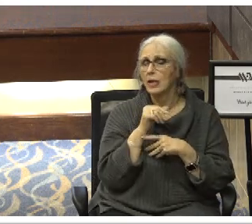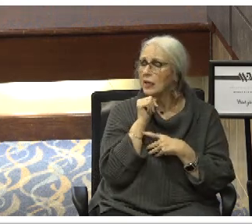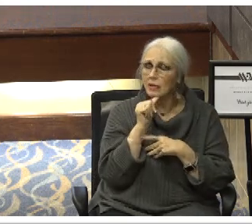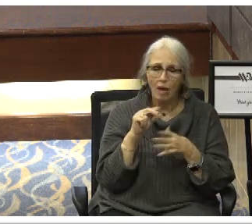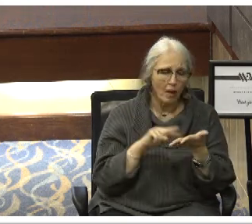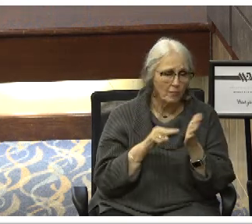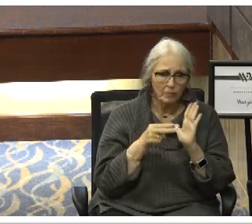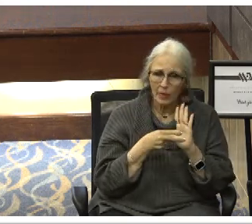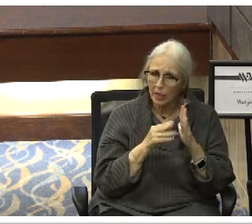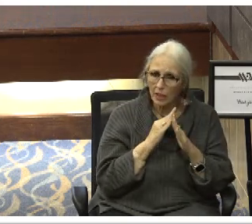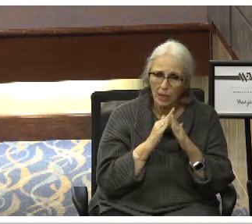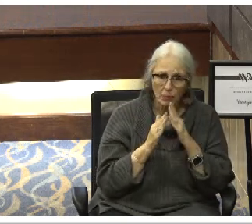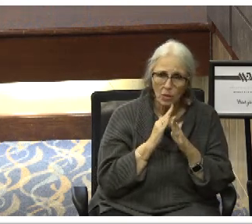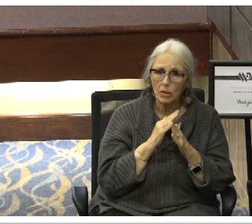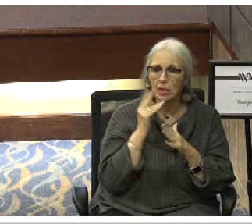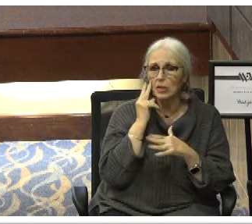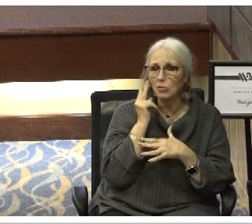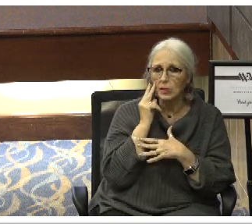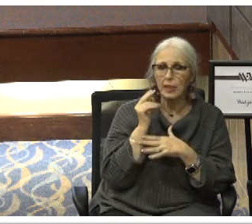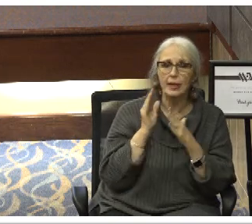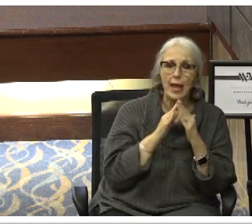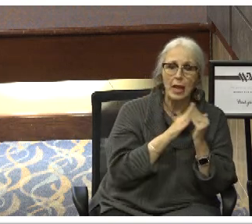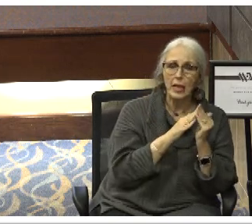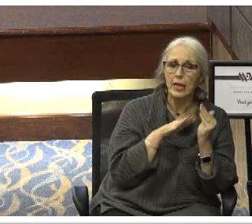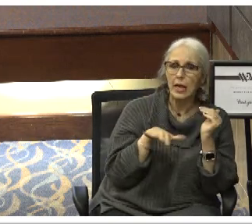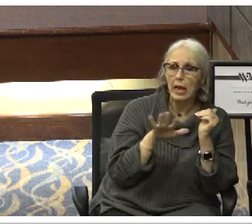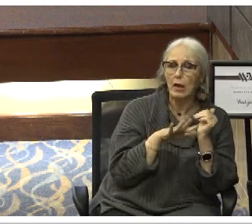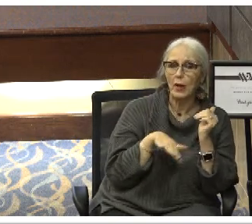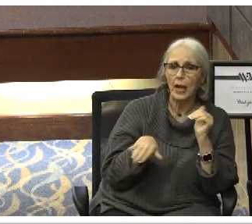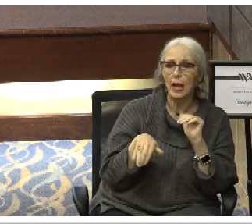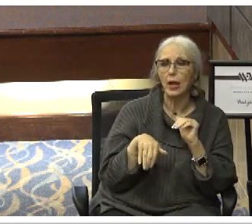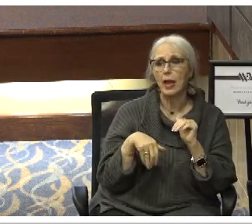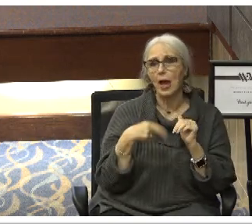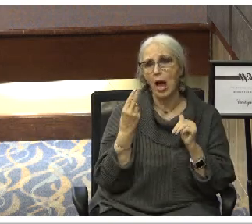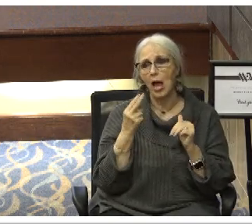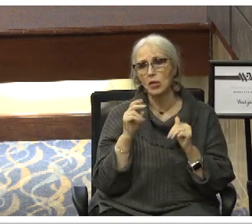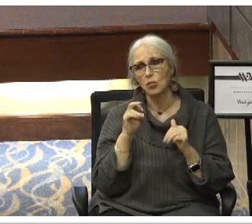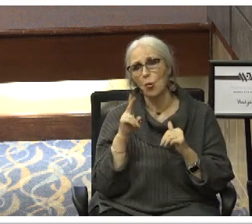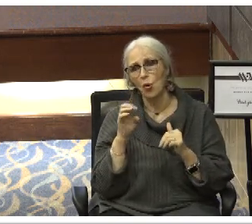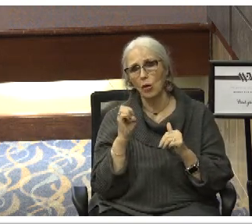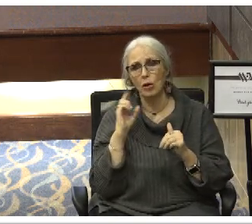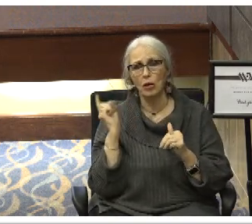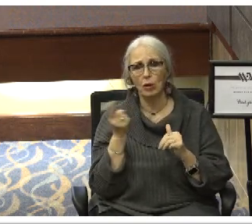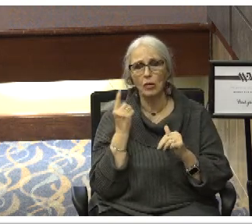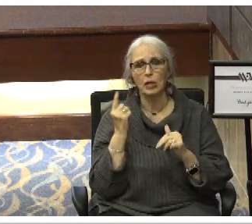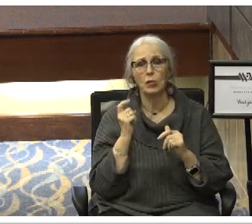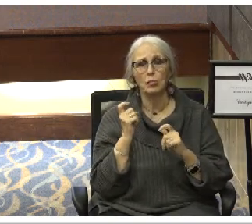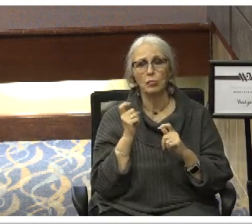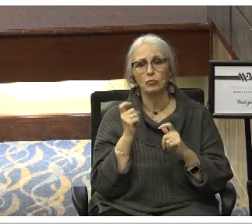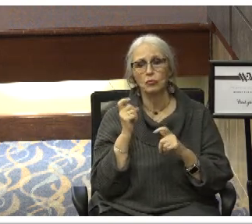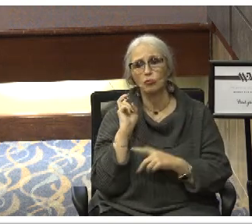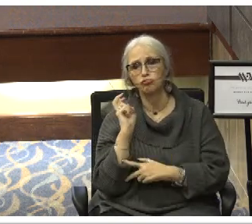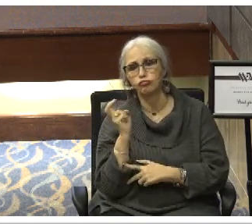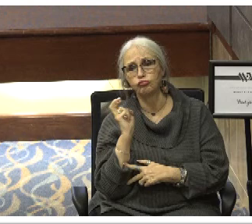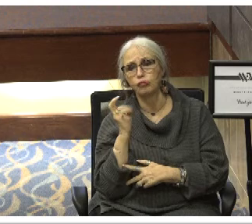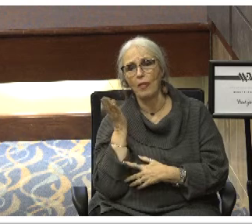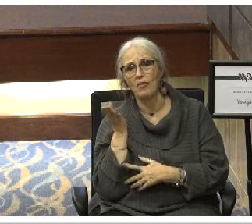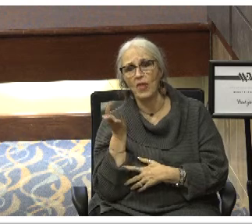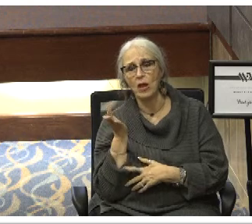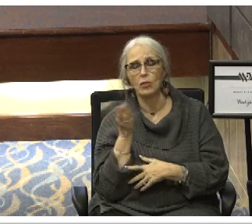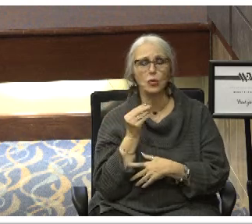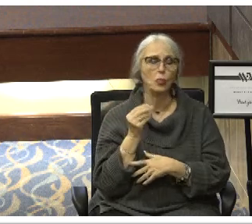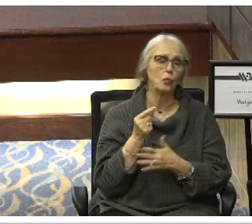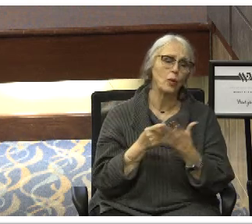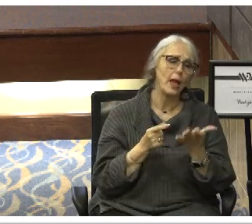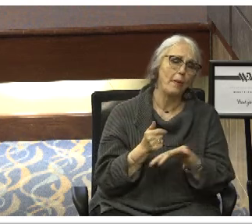that you see in the downtown area a really high score. It doesn't mean we're only going to provide transit there. What it helps us